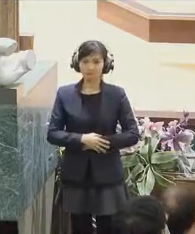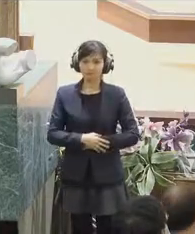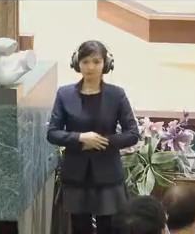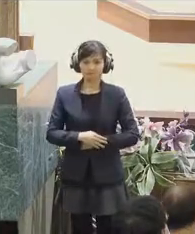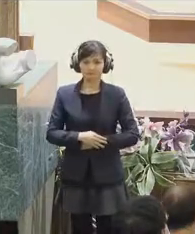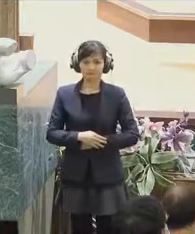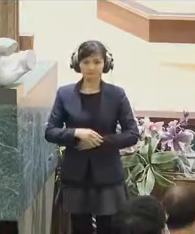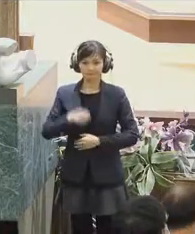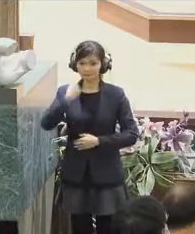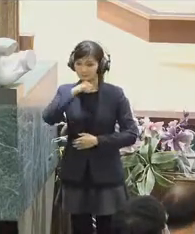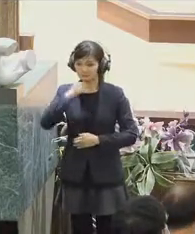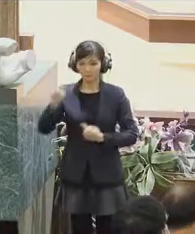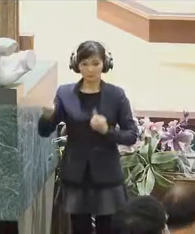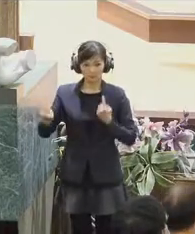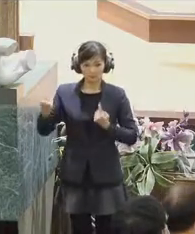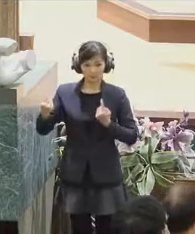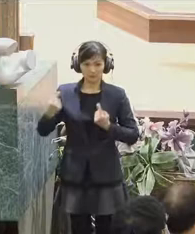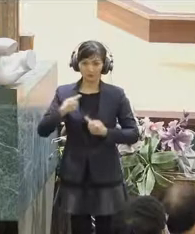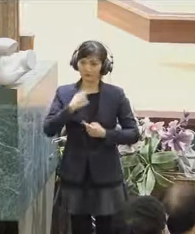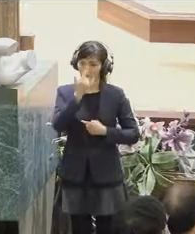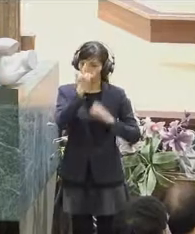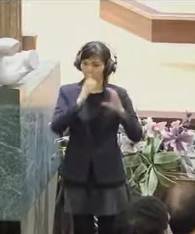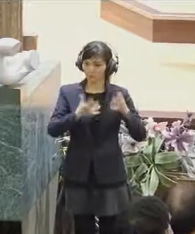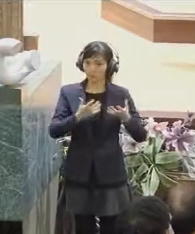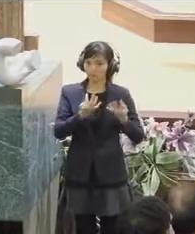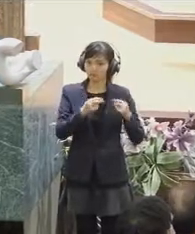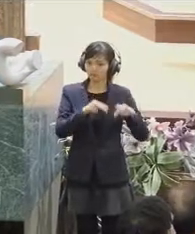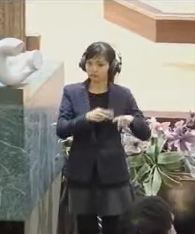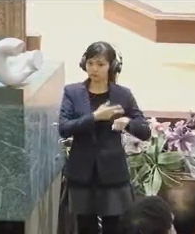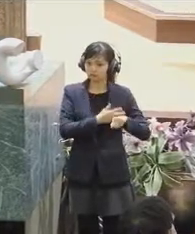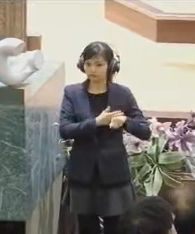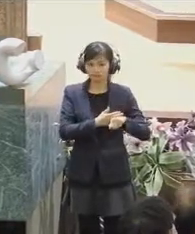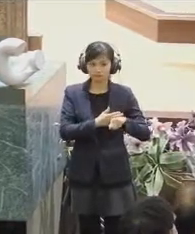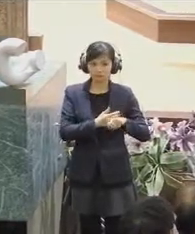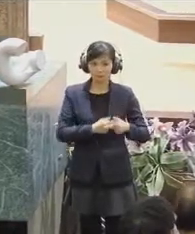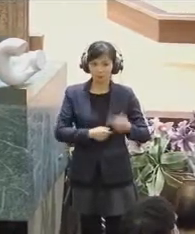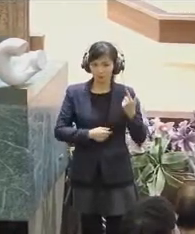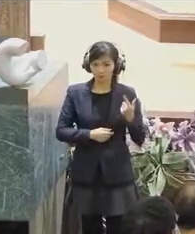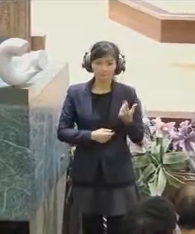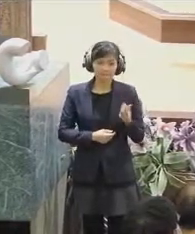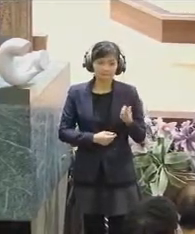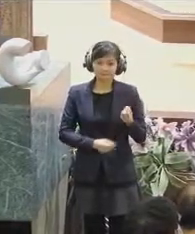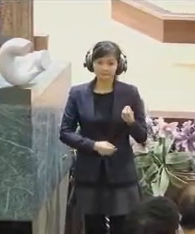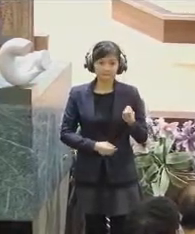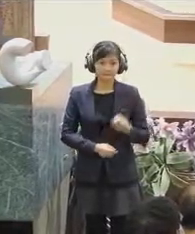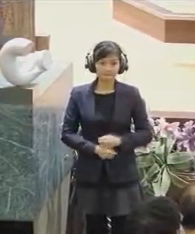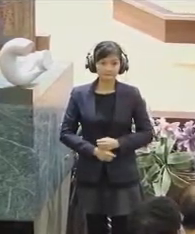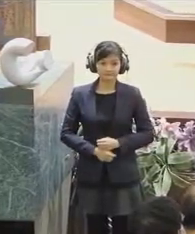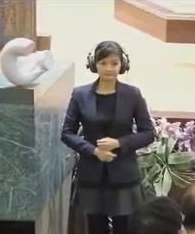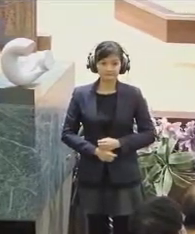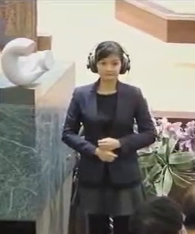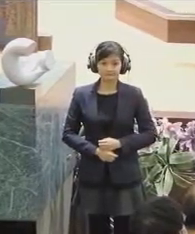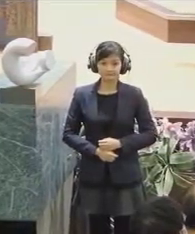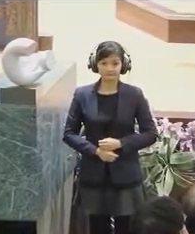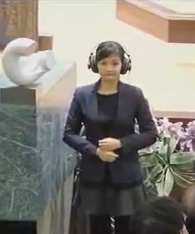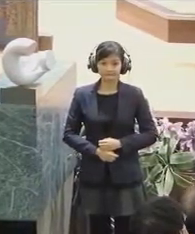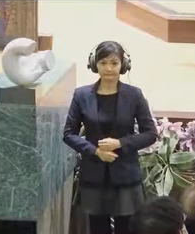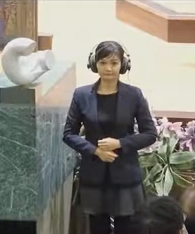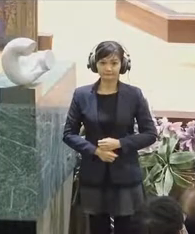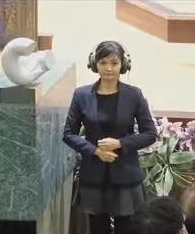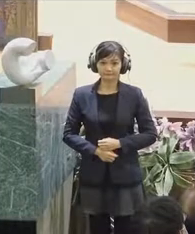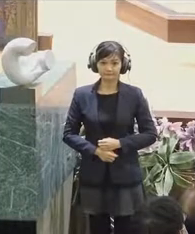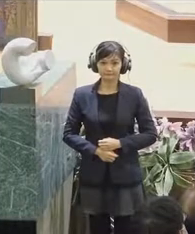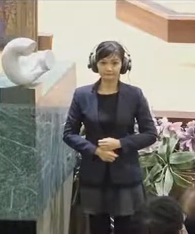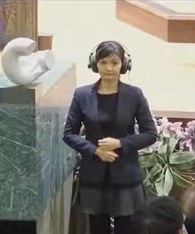But I do think that this inspiration, how the partnership of civic engagement, technology,